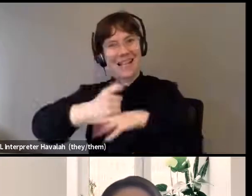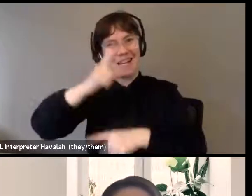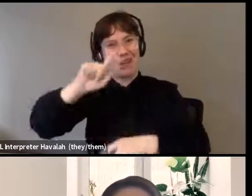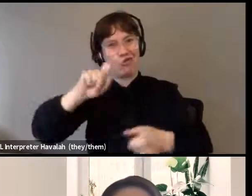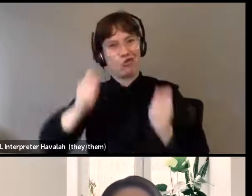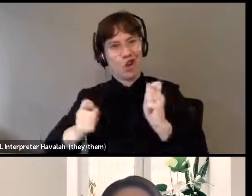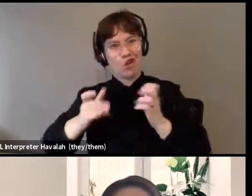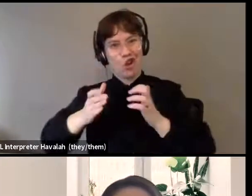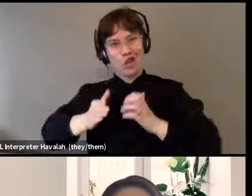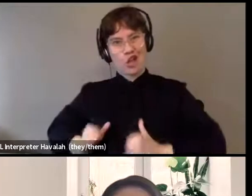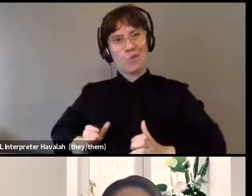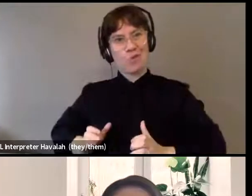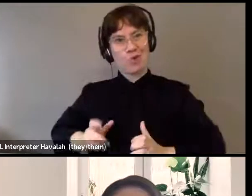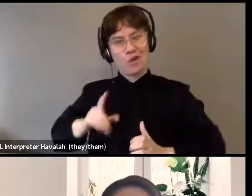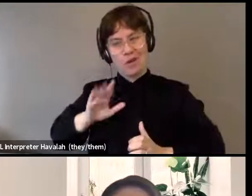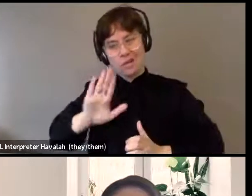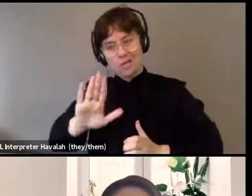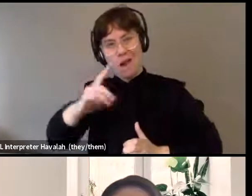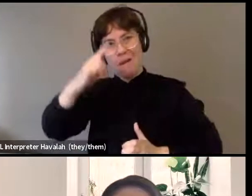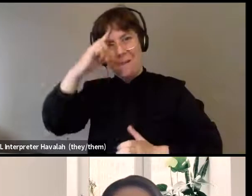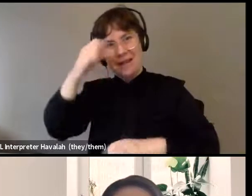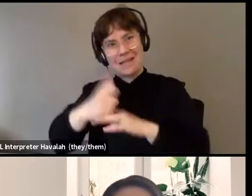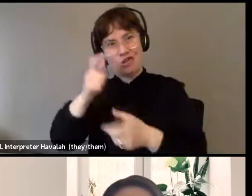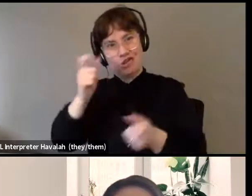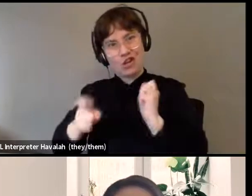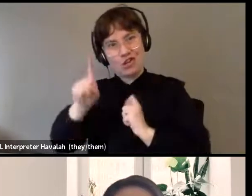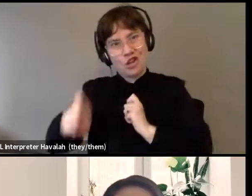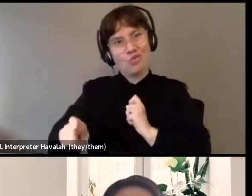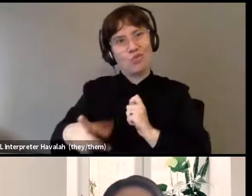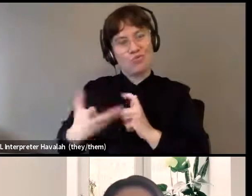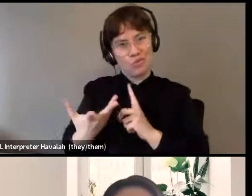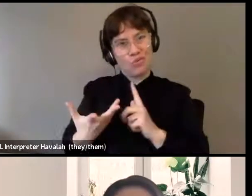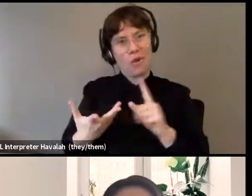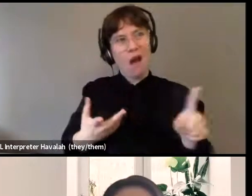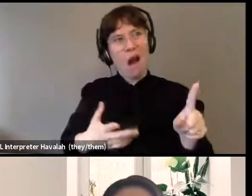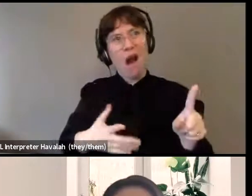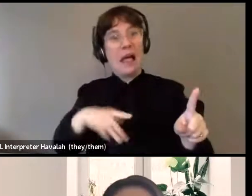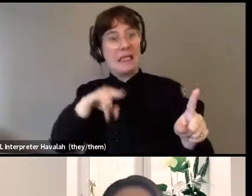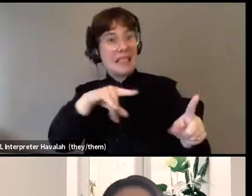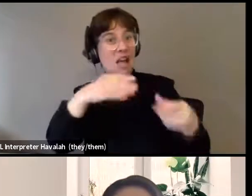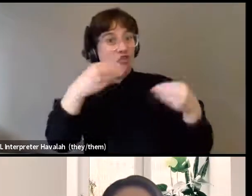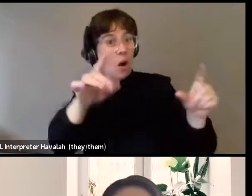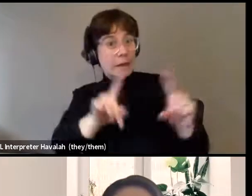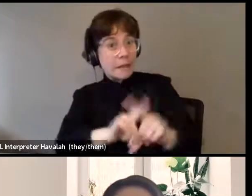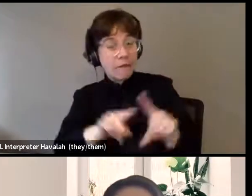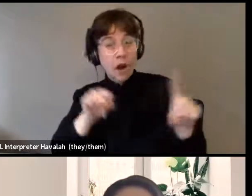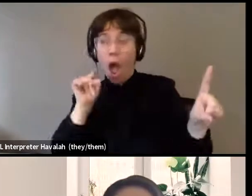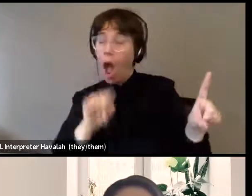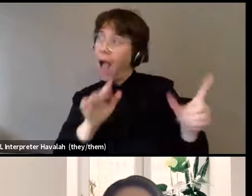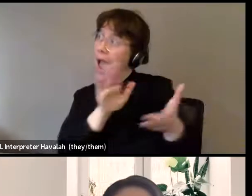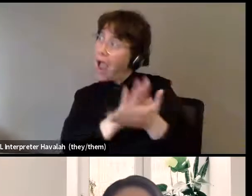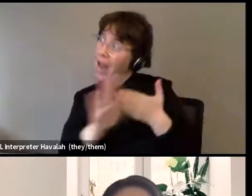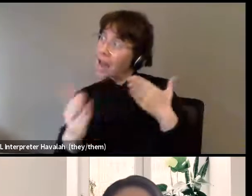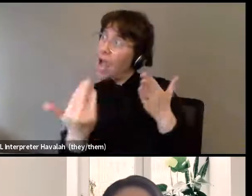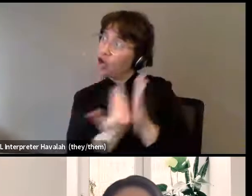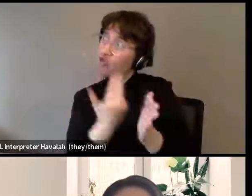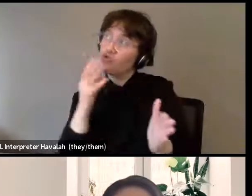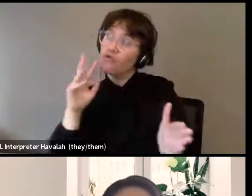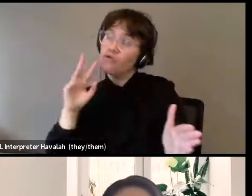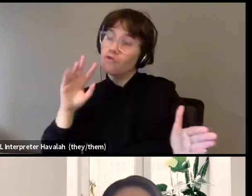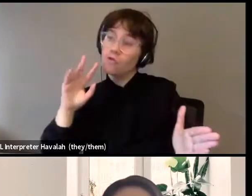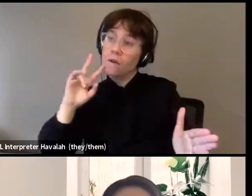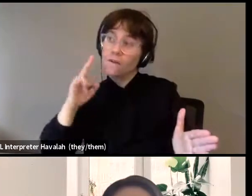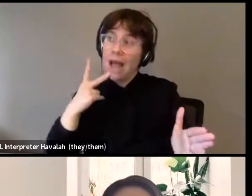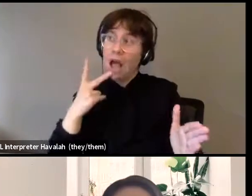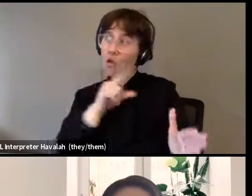barrier of reframing how they think about what this store sells and if it's